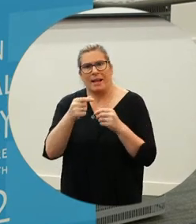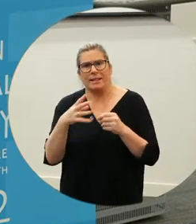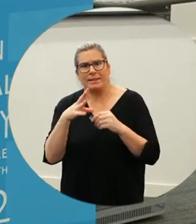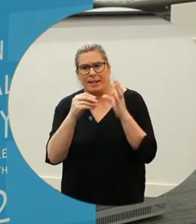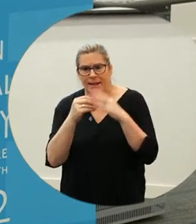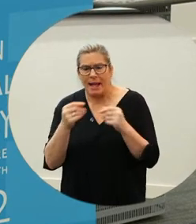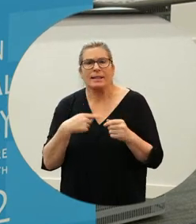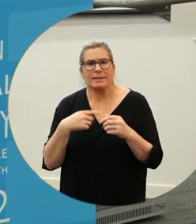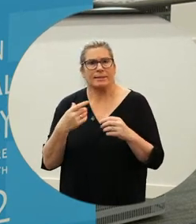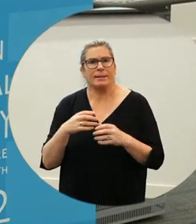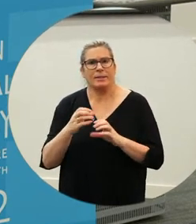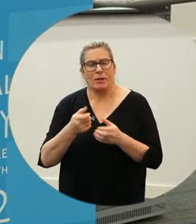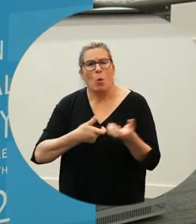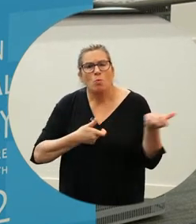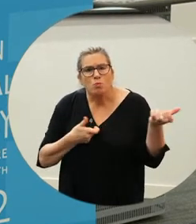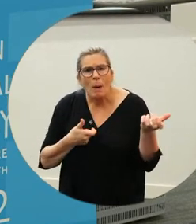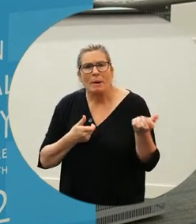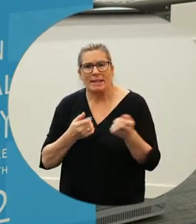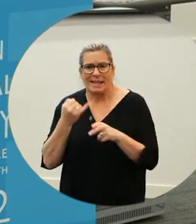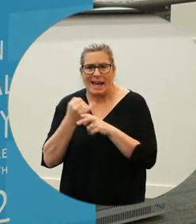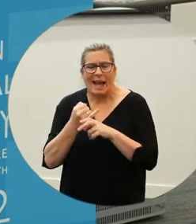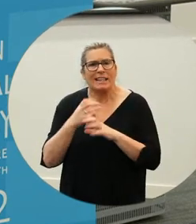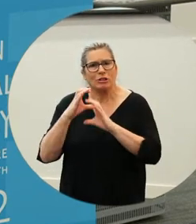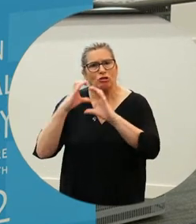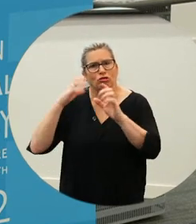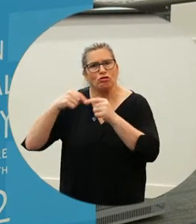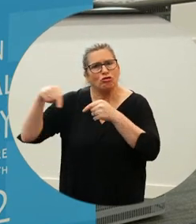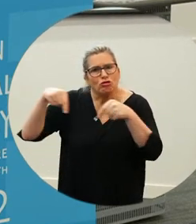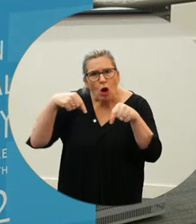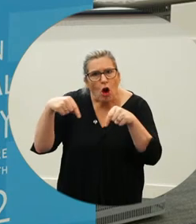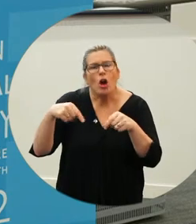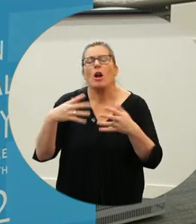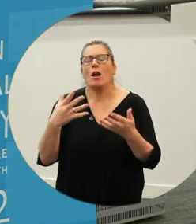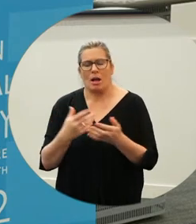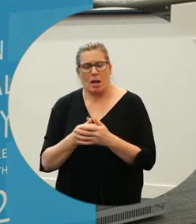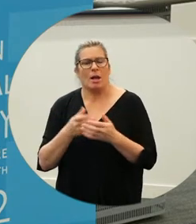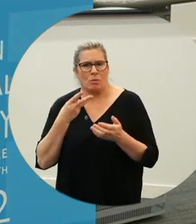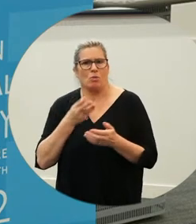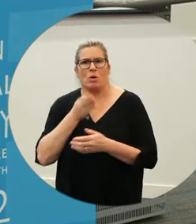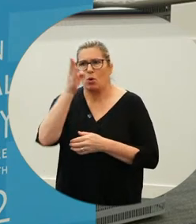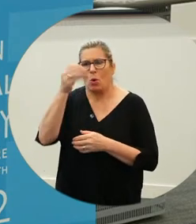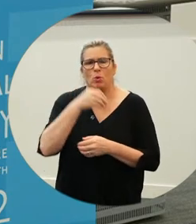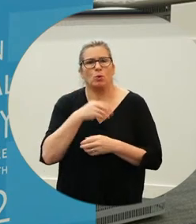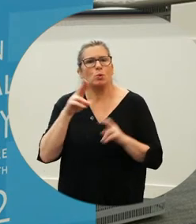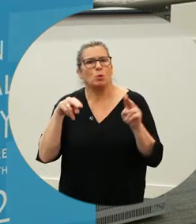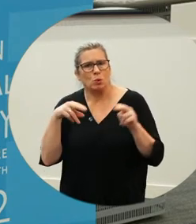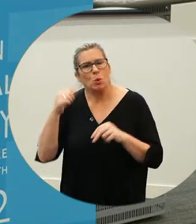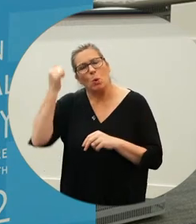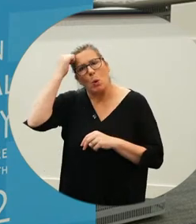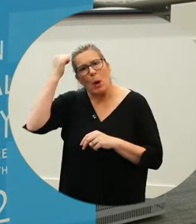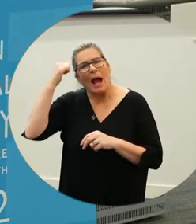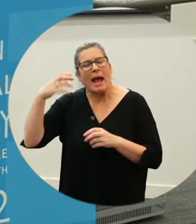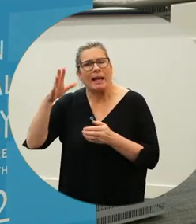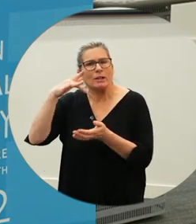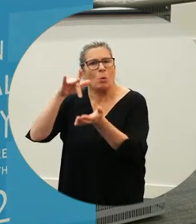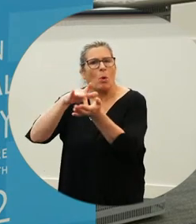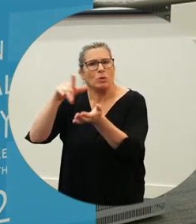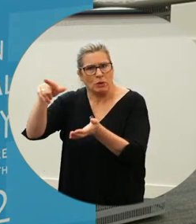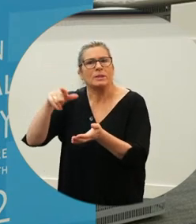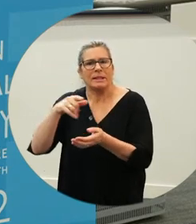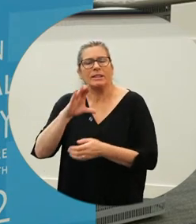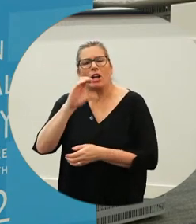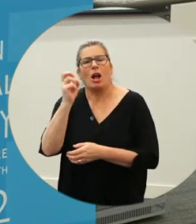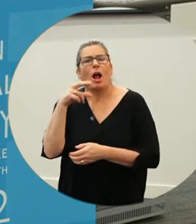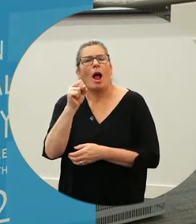weapons into the truck under the charge of the armourer, and we are going to our new headquarters, which is going to be at Collinstown, which is now Dublin